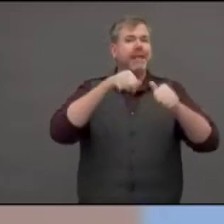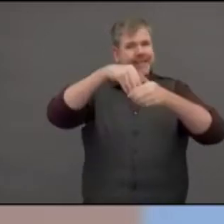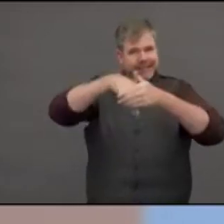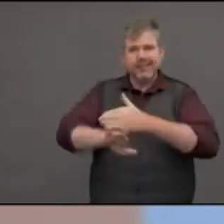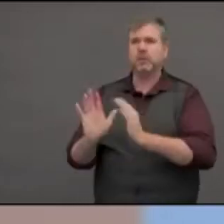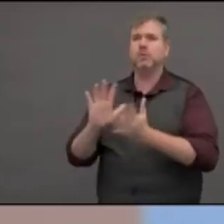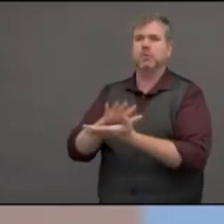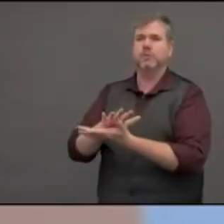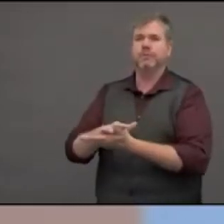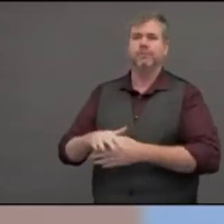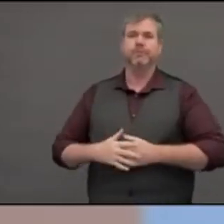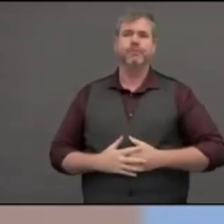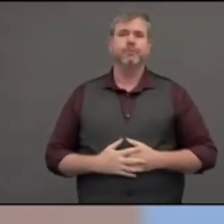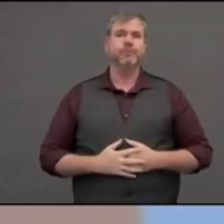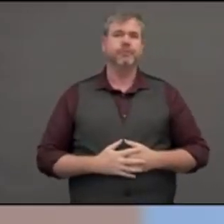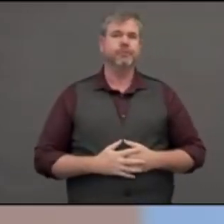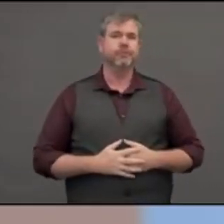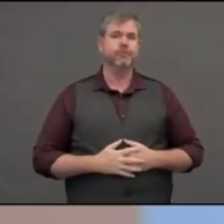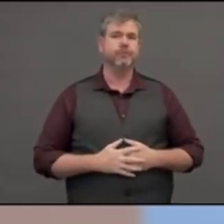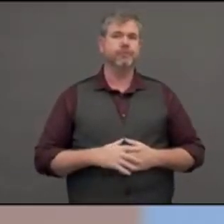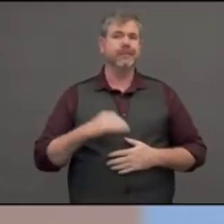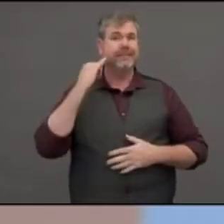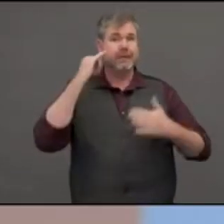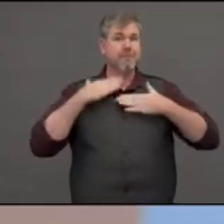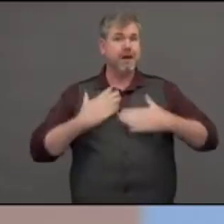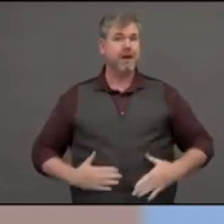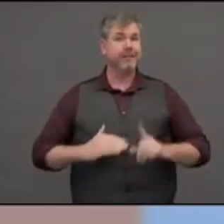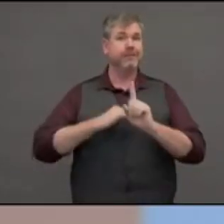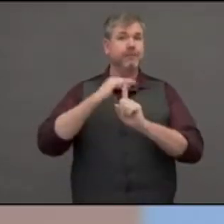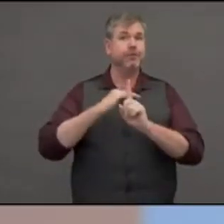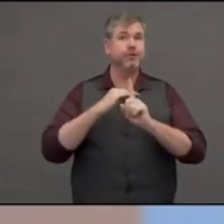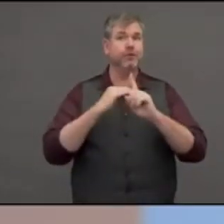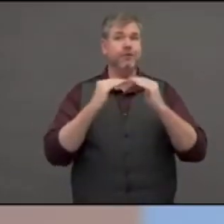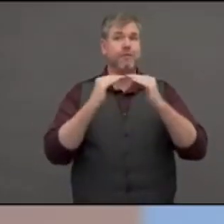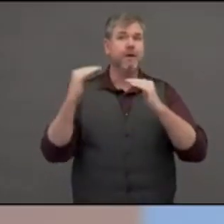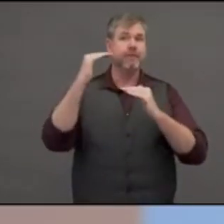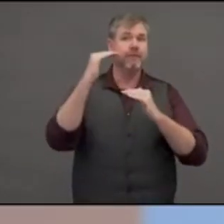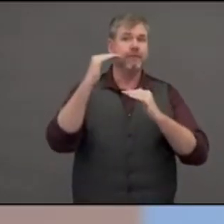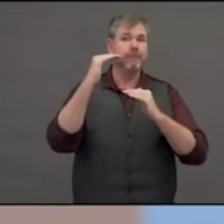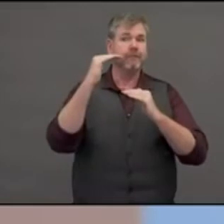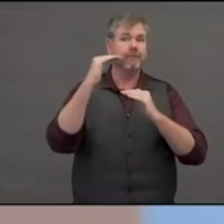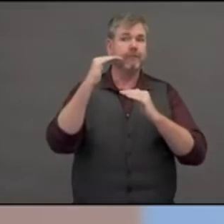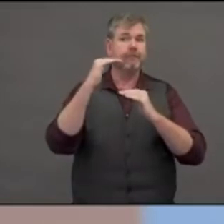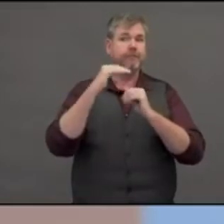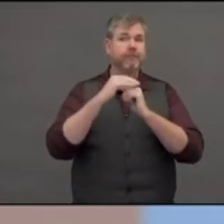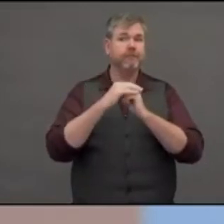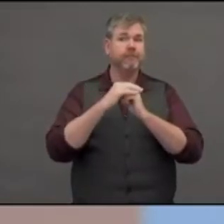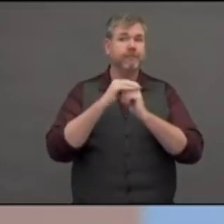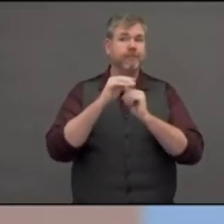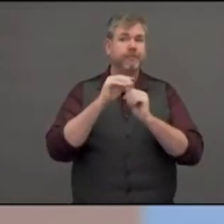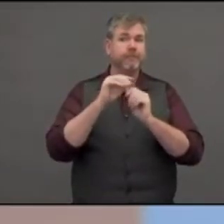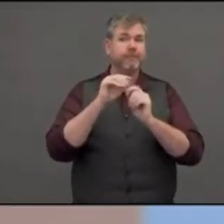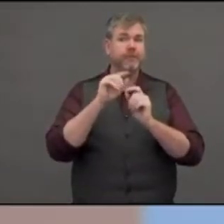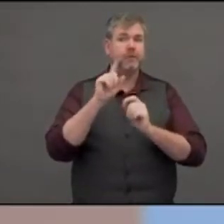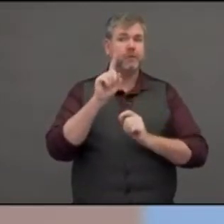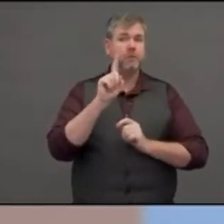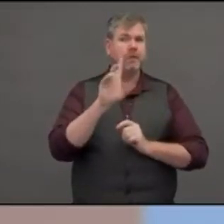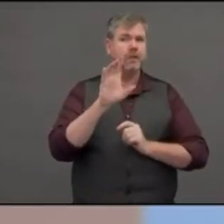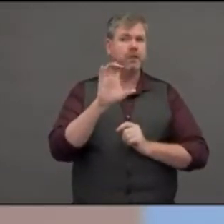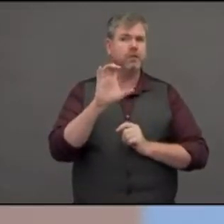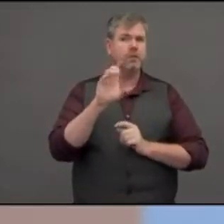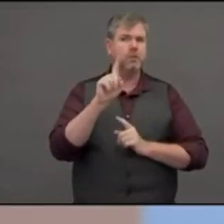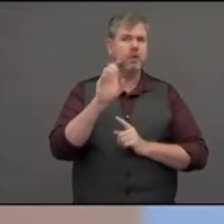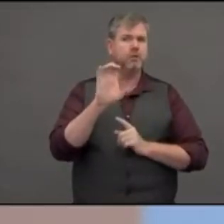100.04 temperature, if they have any additional symptoms, and there's a screening. Each school is providing that screening sheet to students and